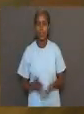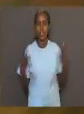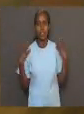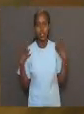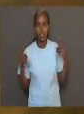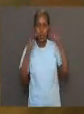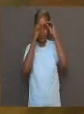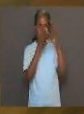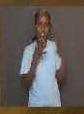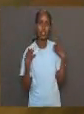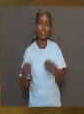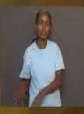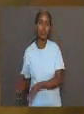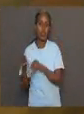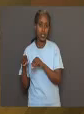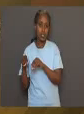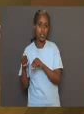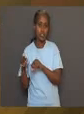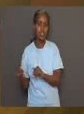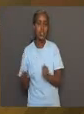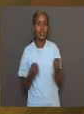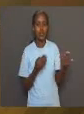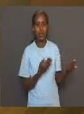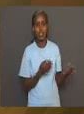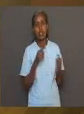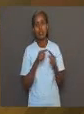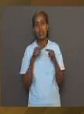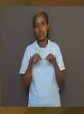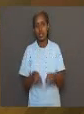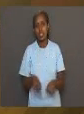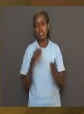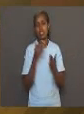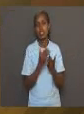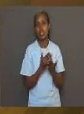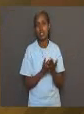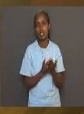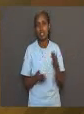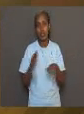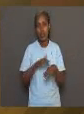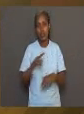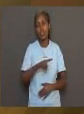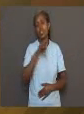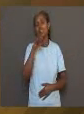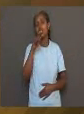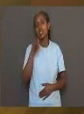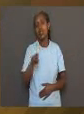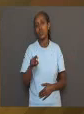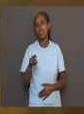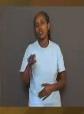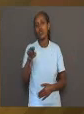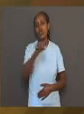Hello teacher, hello students. Welcome to today's lesson on the equation of a